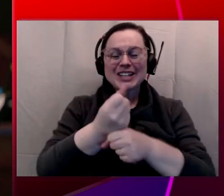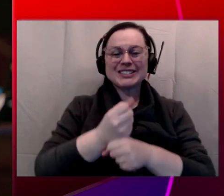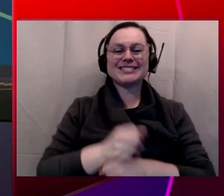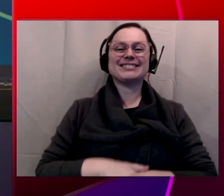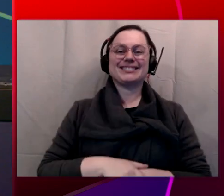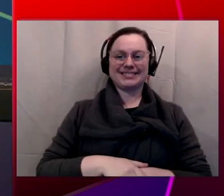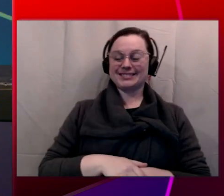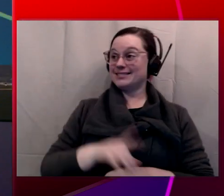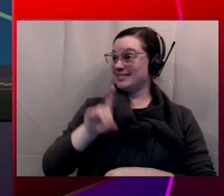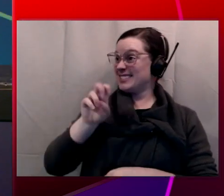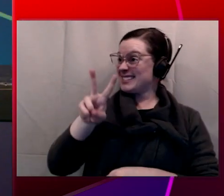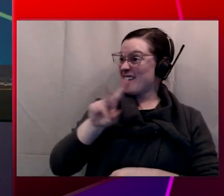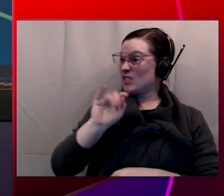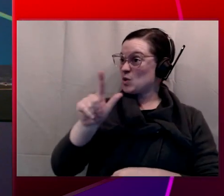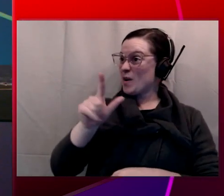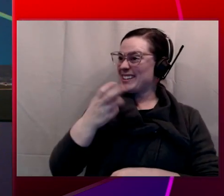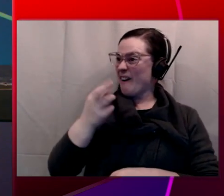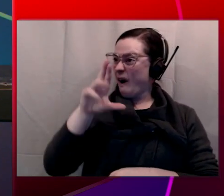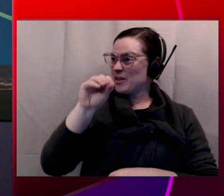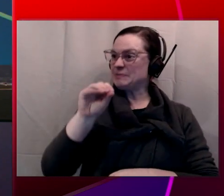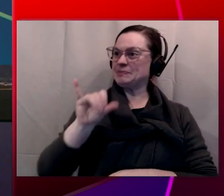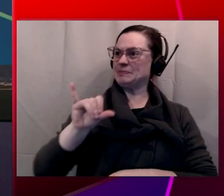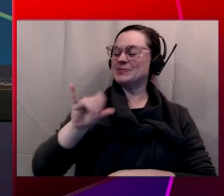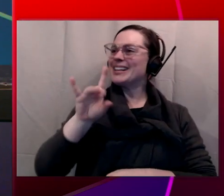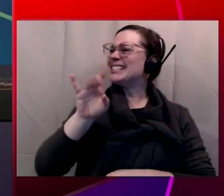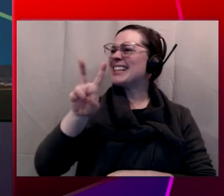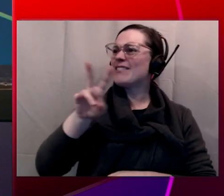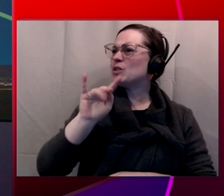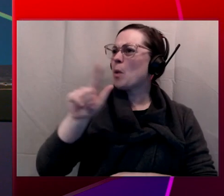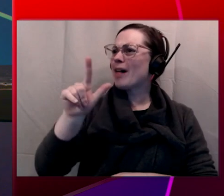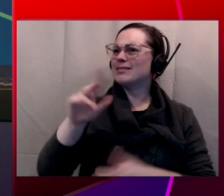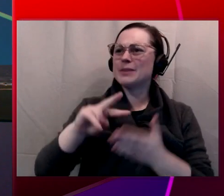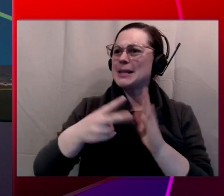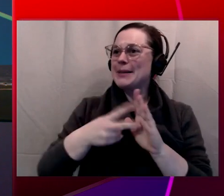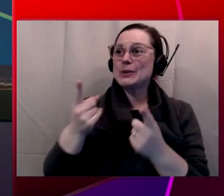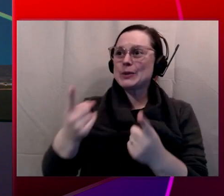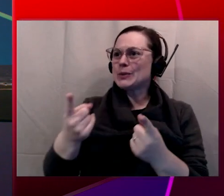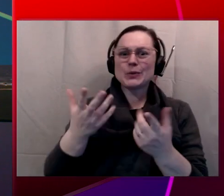DevTools heroes. So tell us about DevTools. What is this? What does it mean to you?